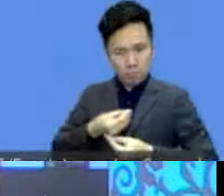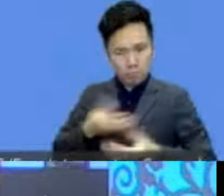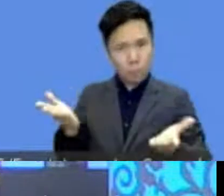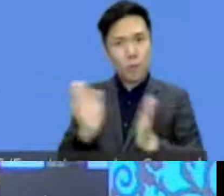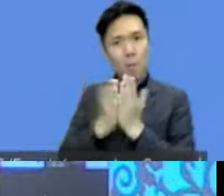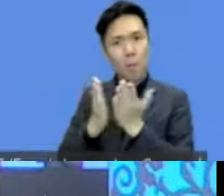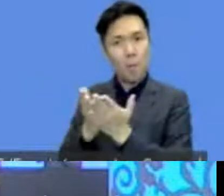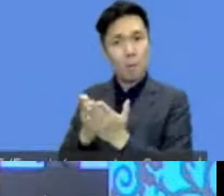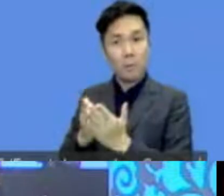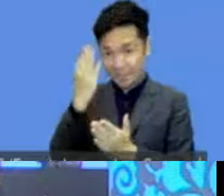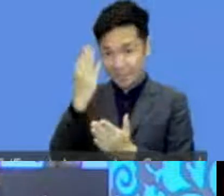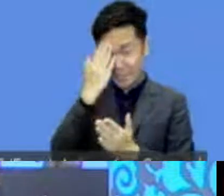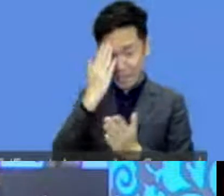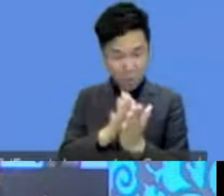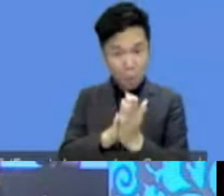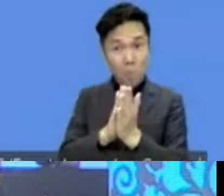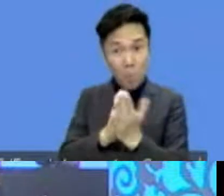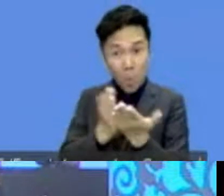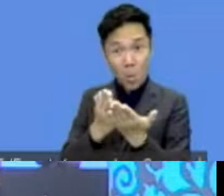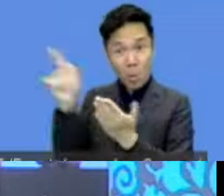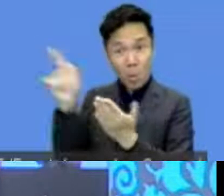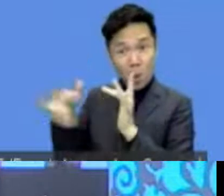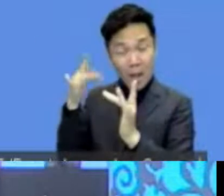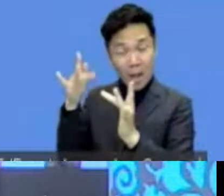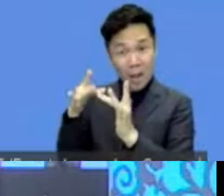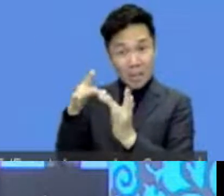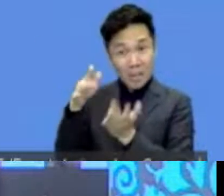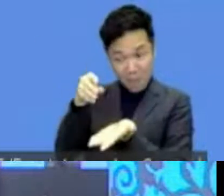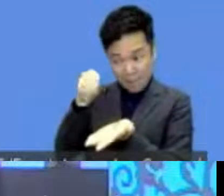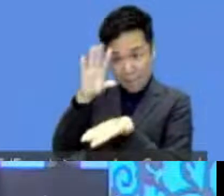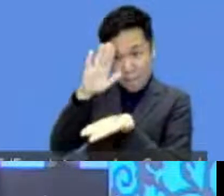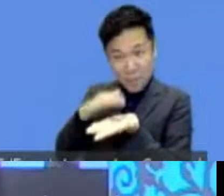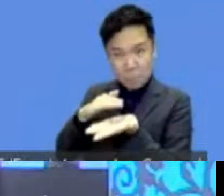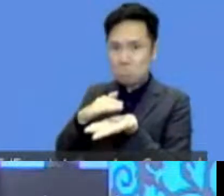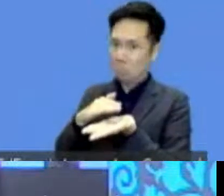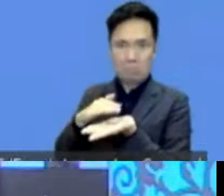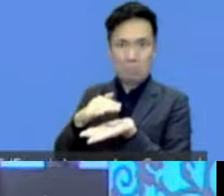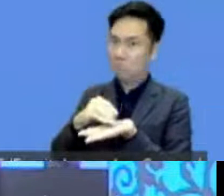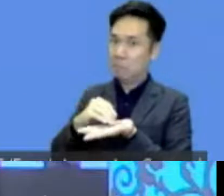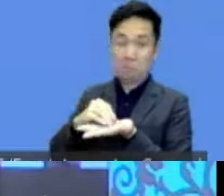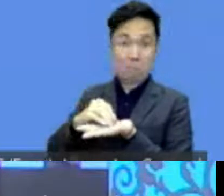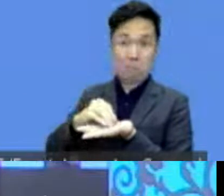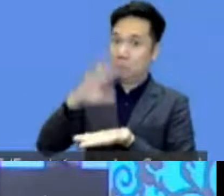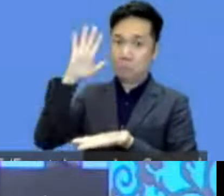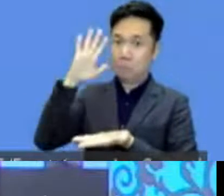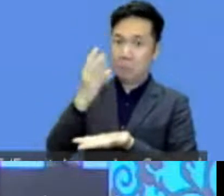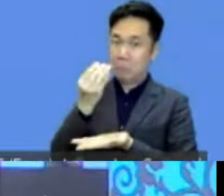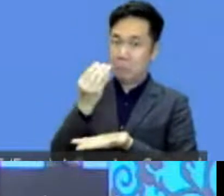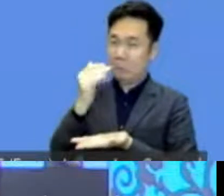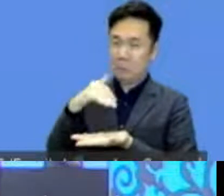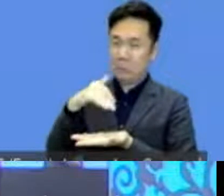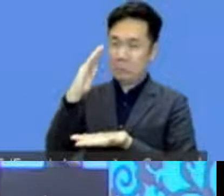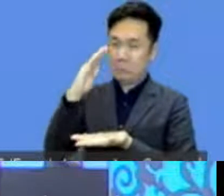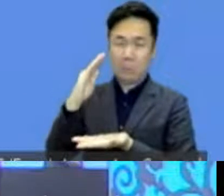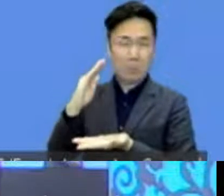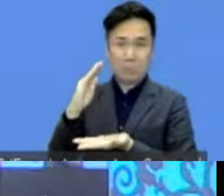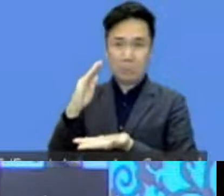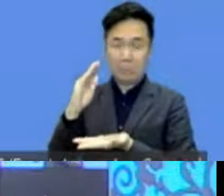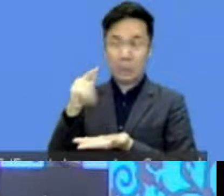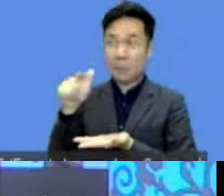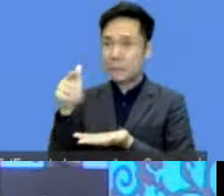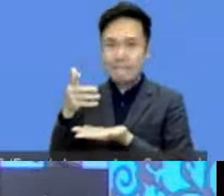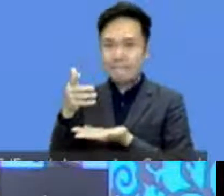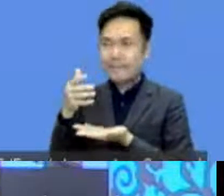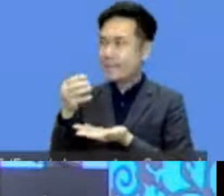not cheap, and in the Pacific, it is very expensive because we cannot share costs